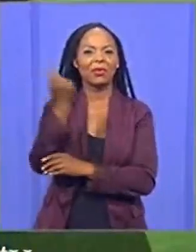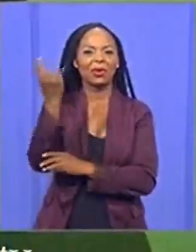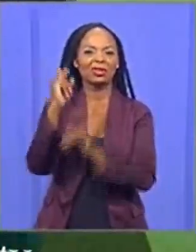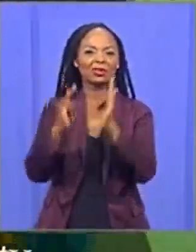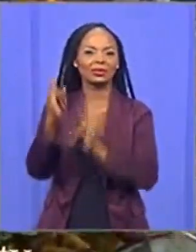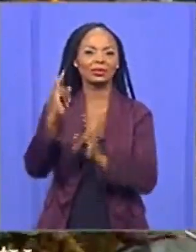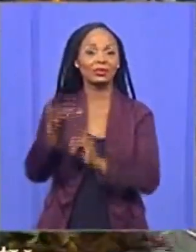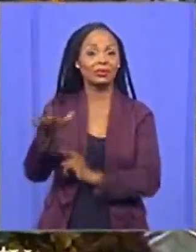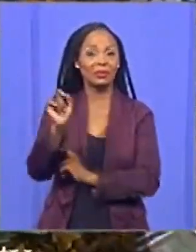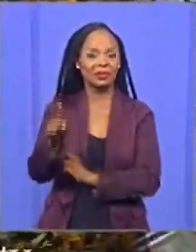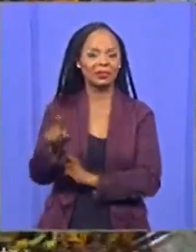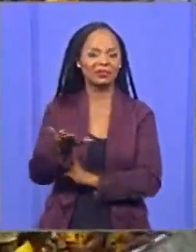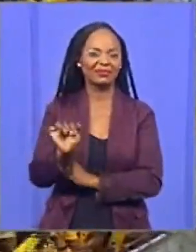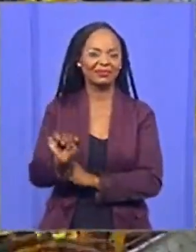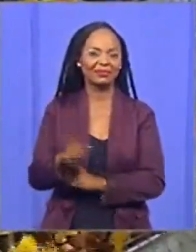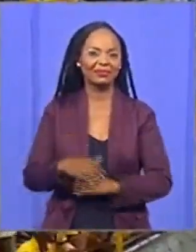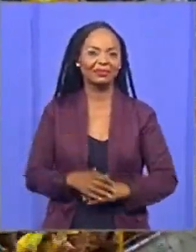ka Polokwane.